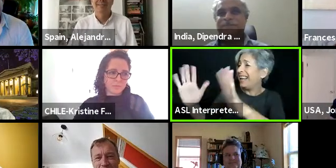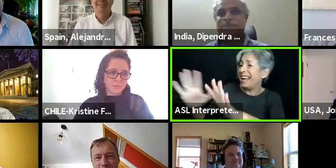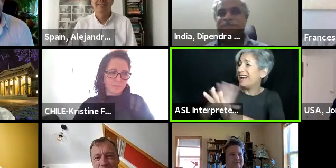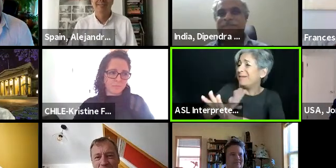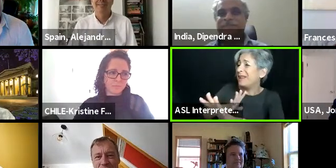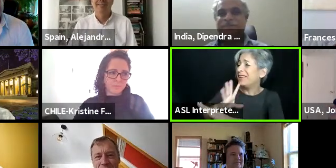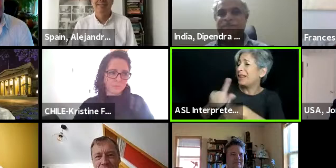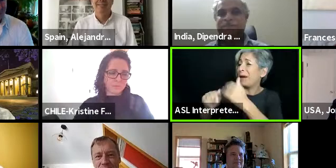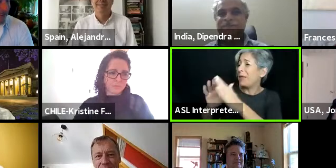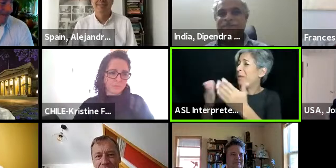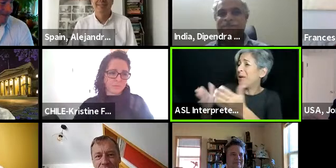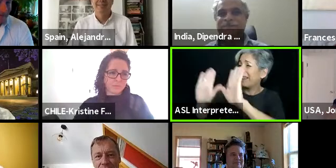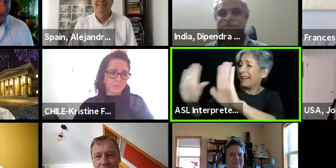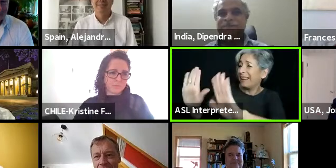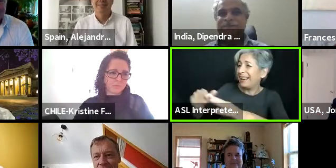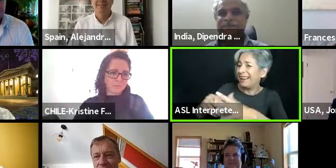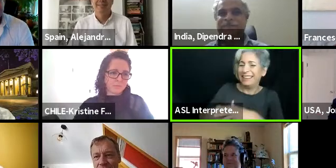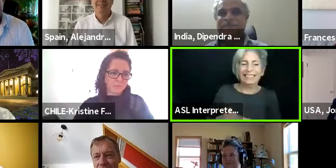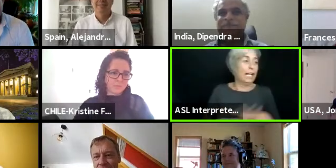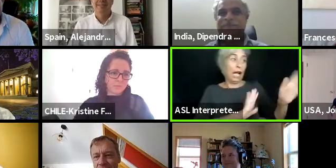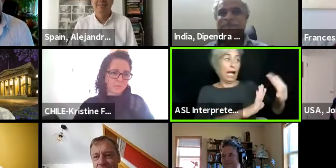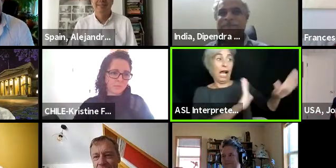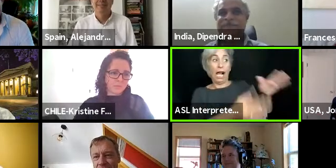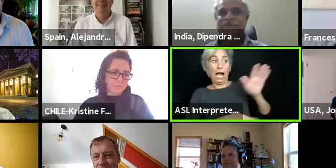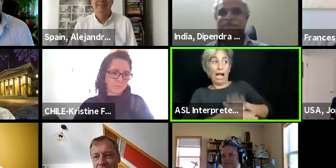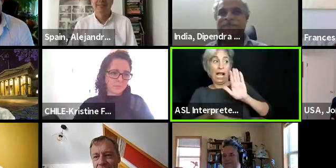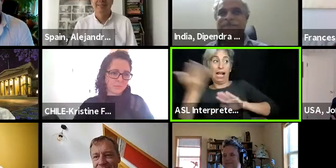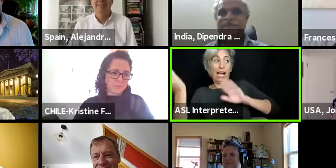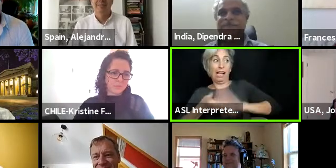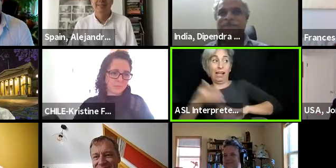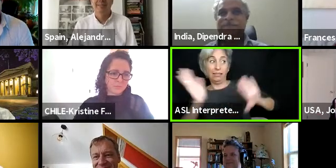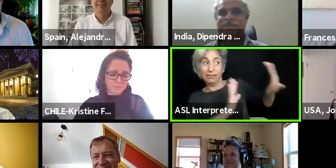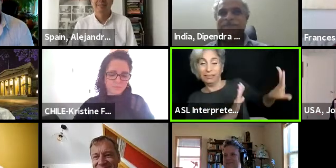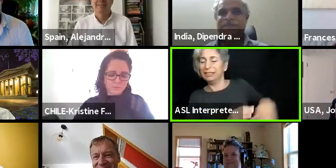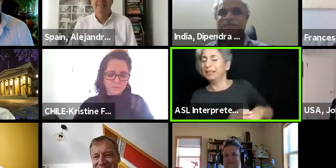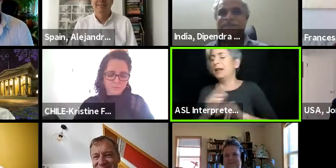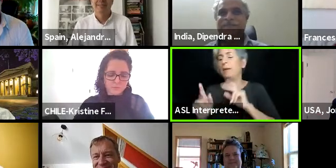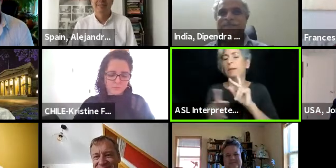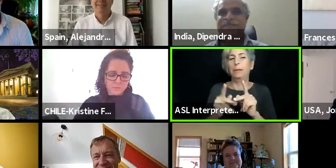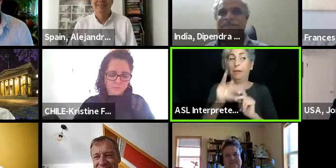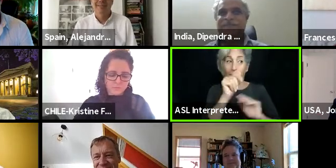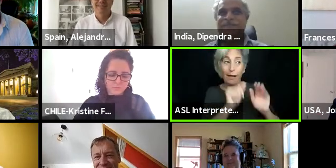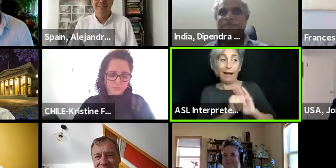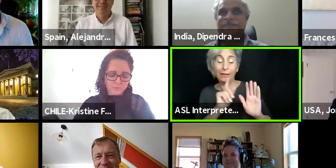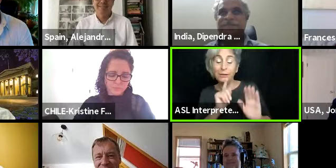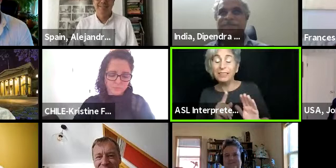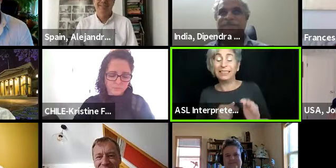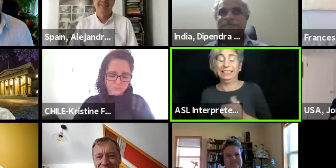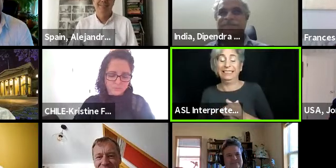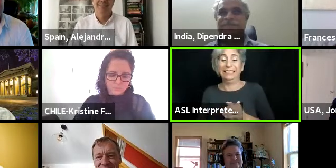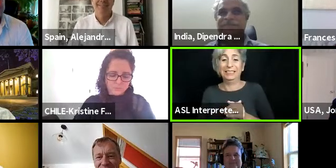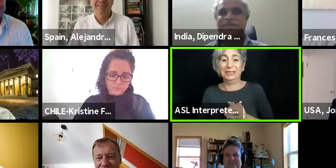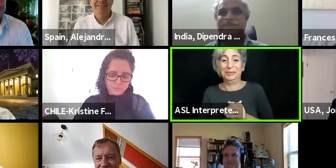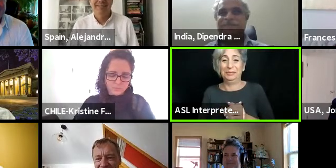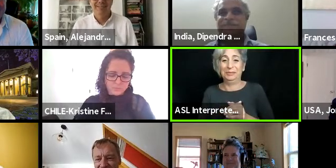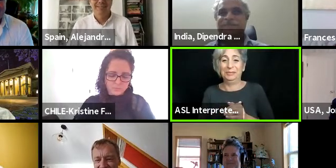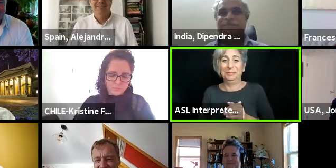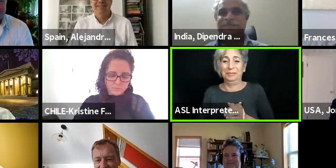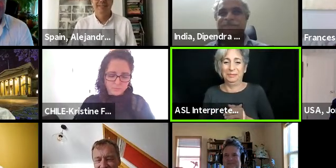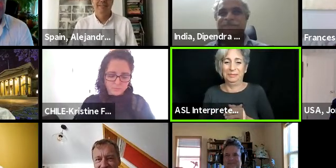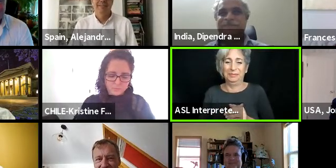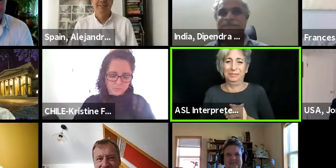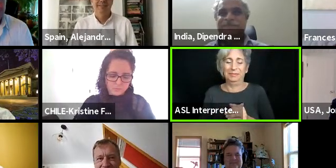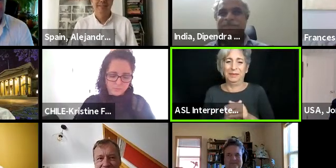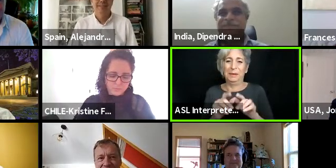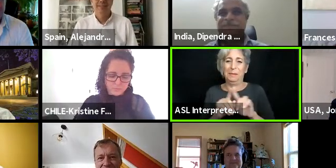not talking to you about the book. No, I'm running. So there are those moments where people actually do hide. So thrilled to say it's done. So to my friends